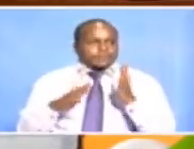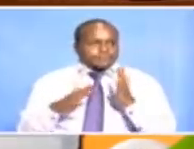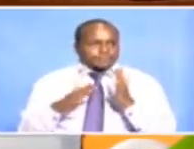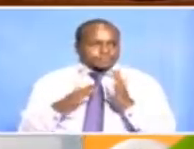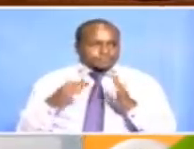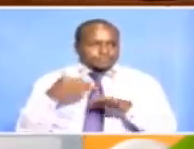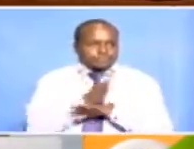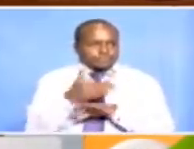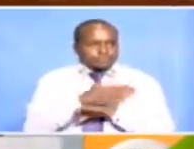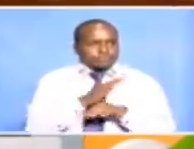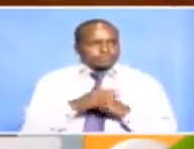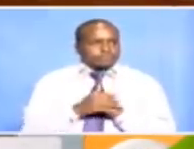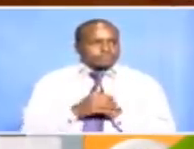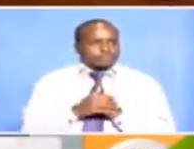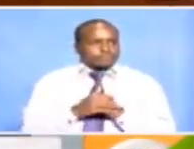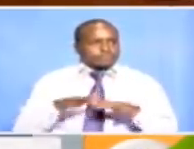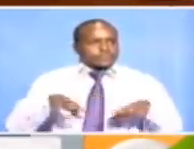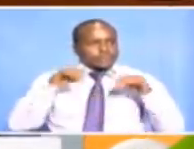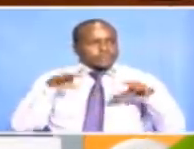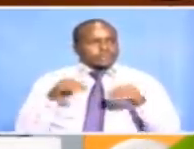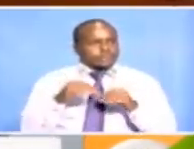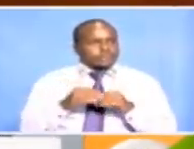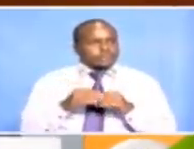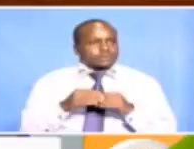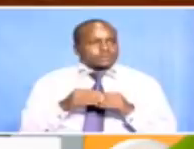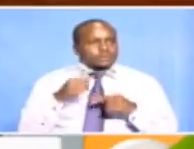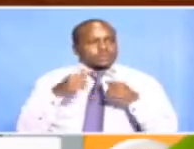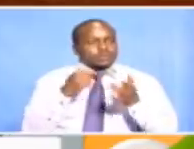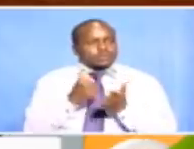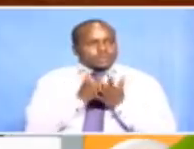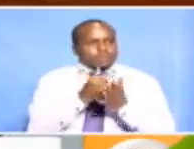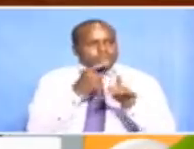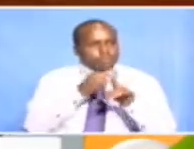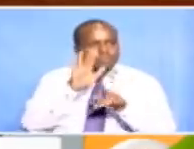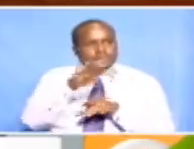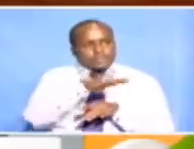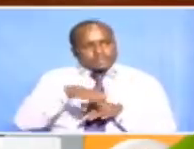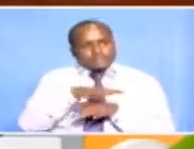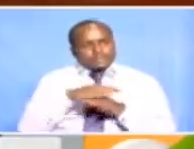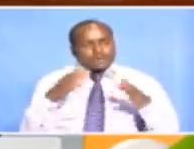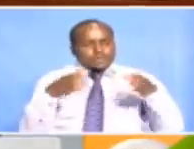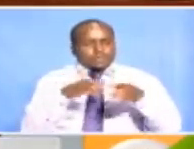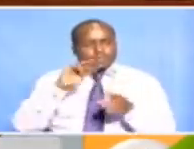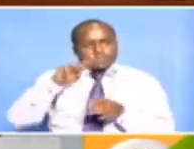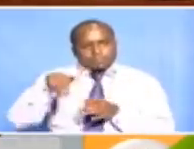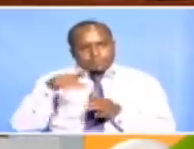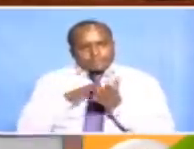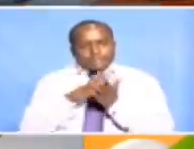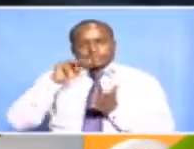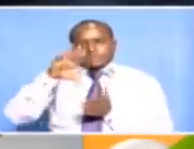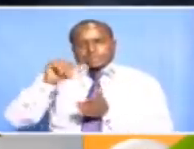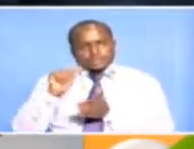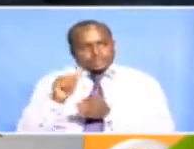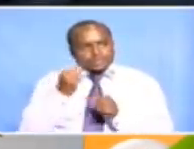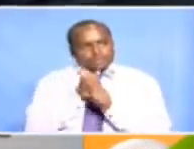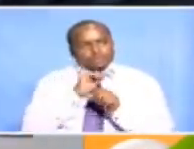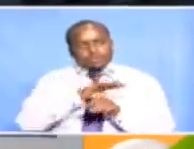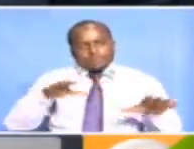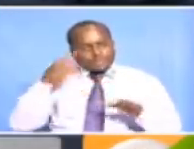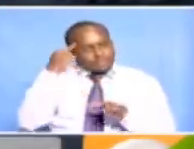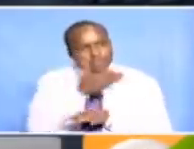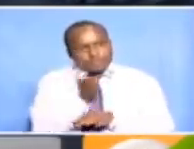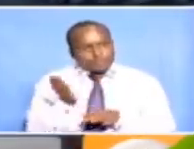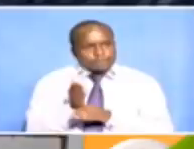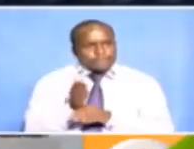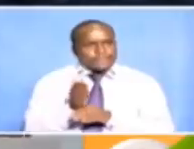okora. Hawkers, tutaendelea kuwasaidia. From their areas, we team up with MPs, MCS. We do markets for them. After all,